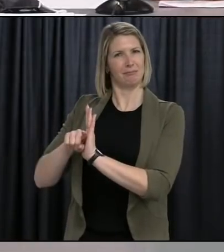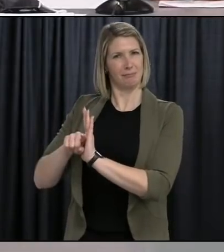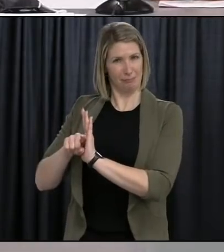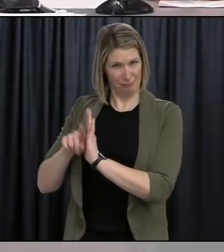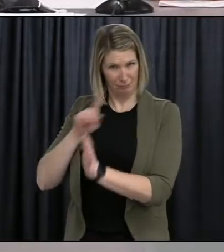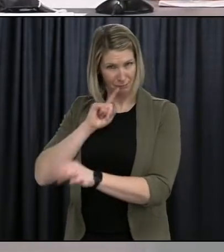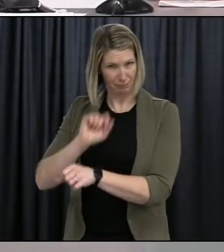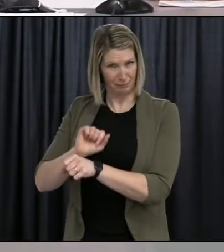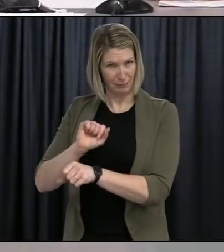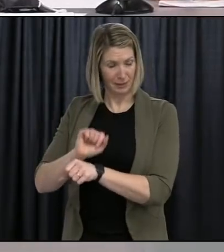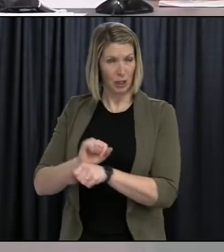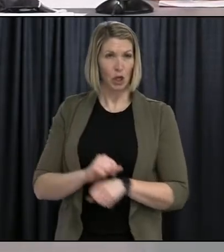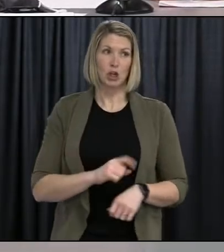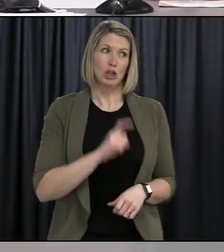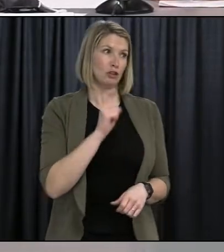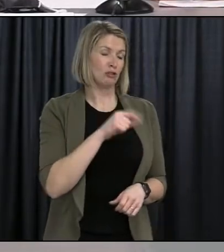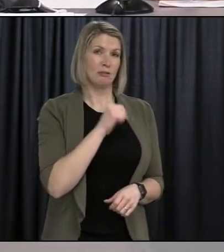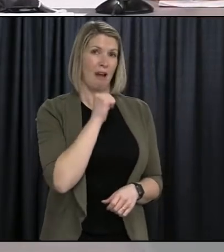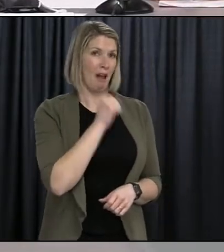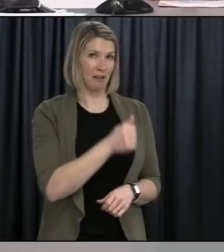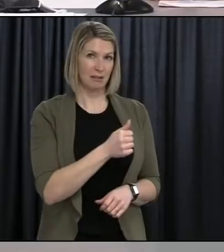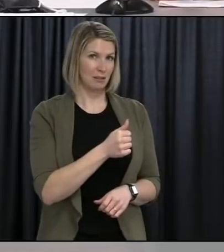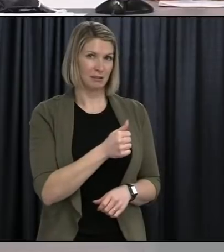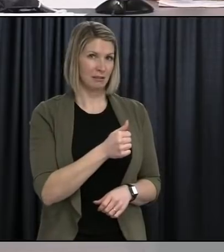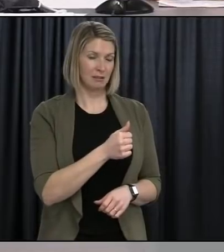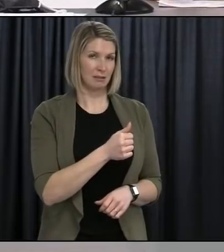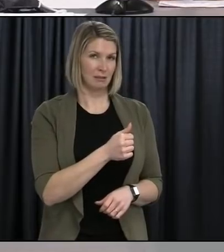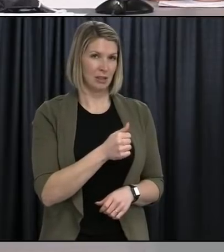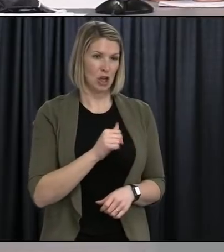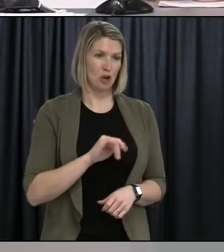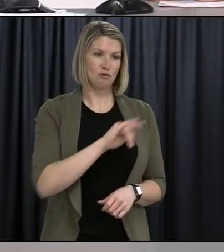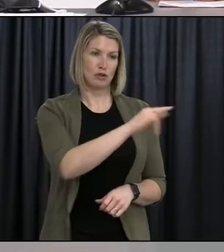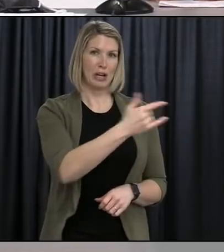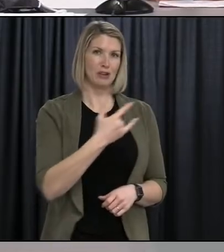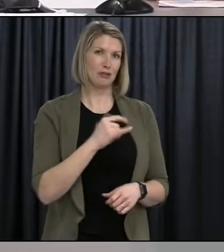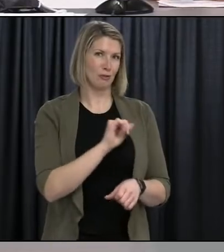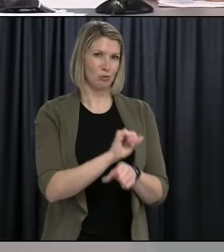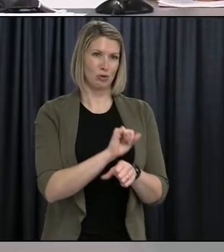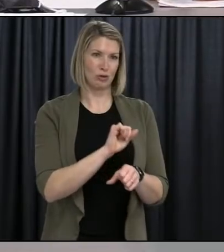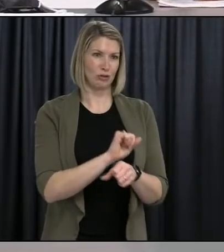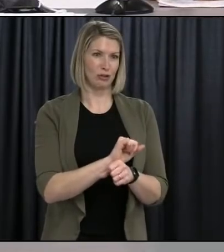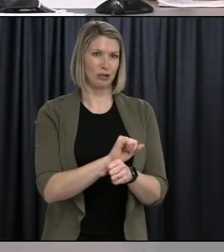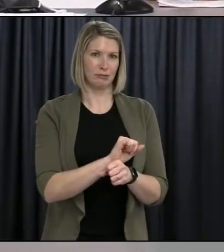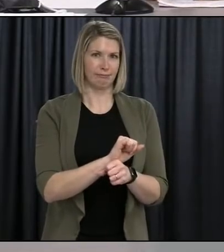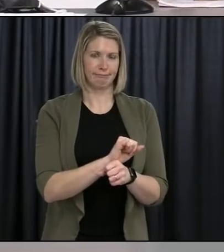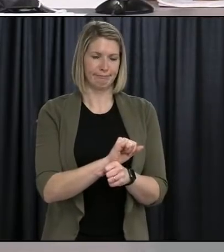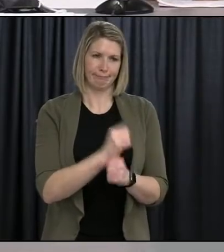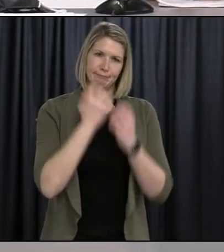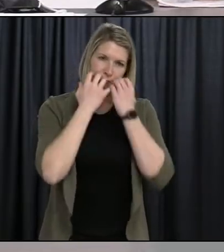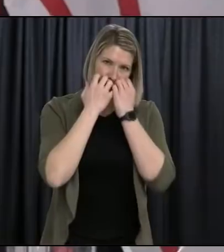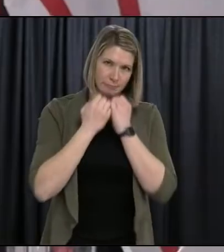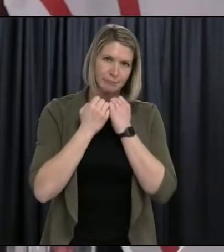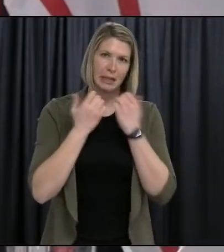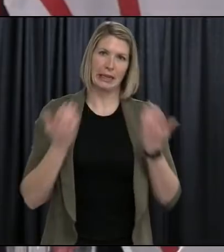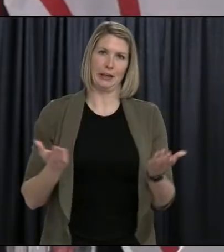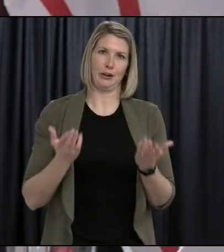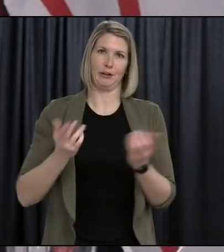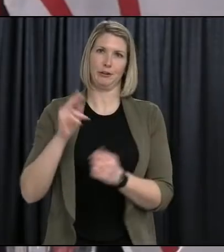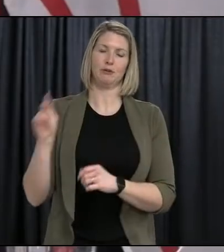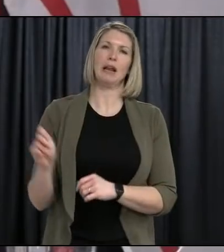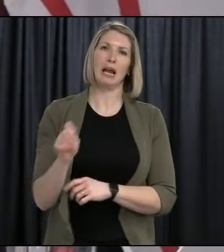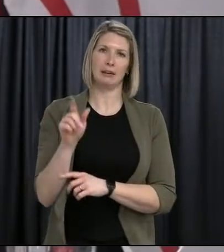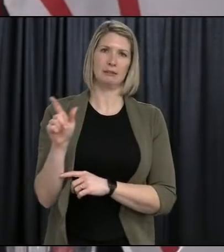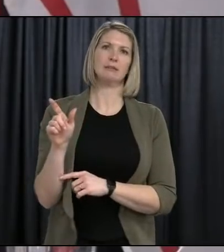There certainly shouldn't be. Rotational workers are an incredibly important part of Newfoundland and Labrador, and we need to make